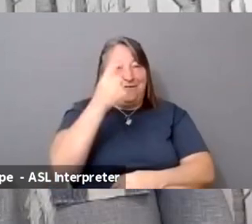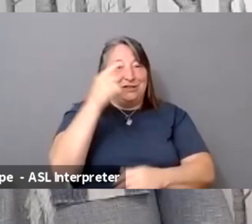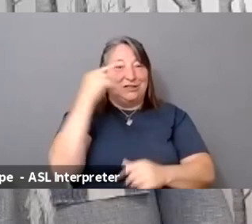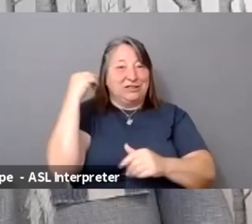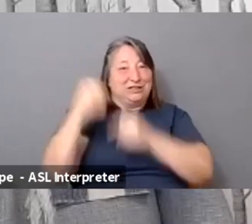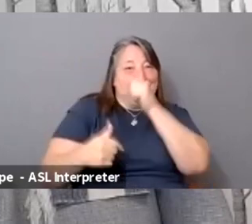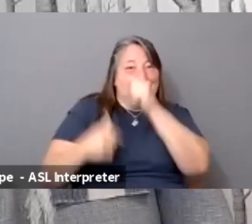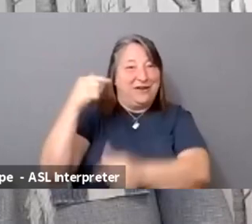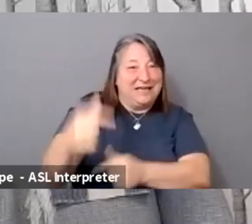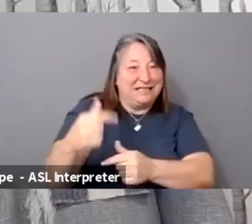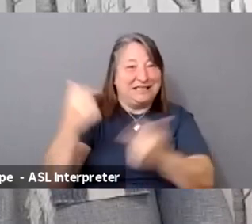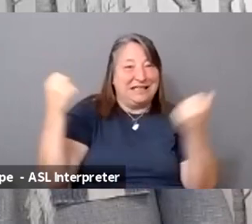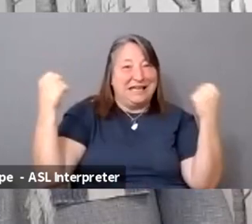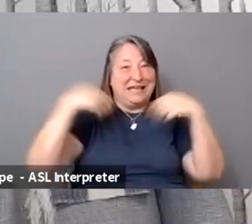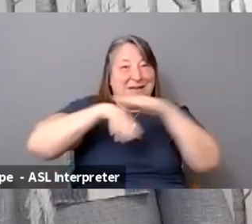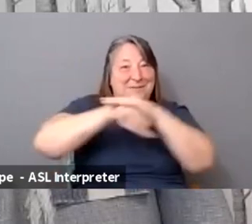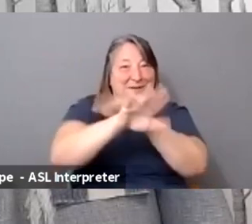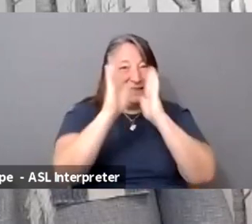immigrants.